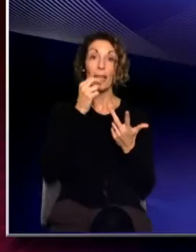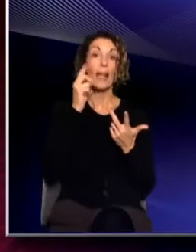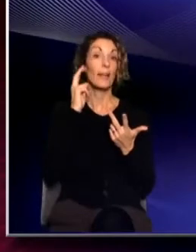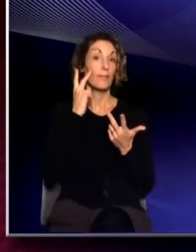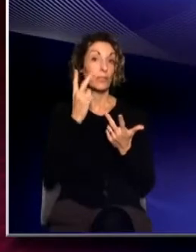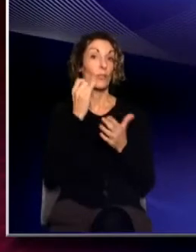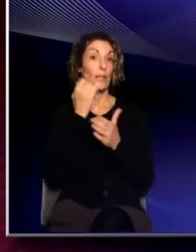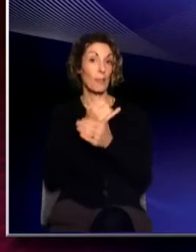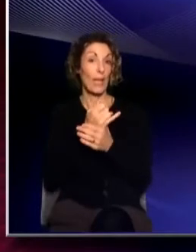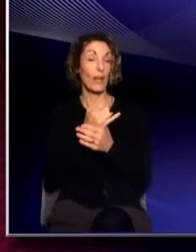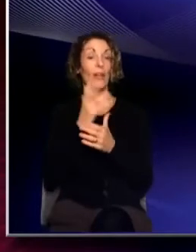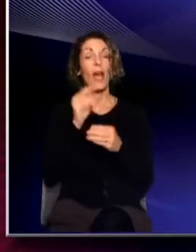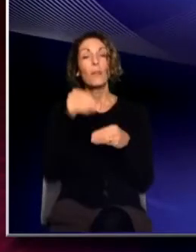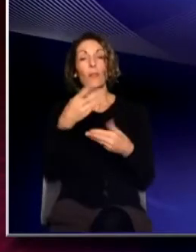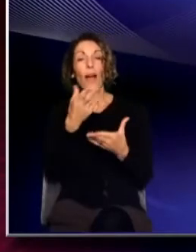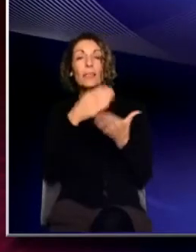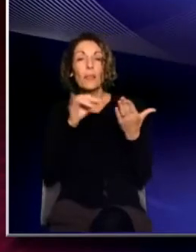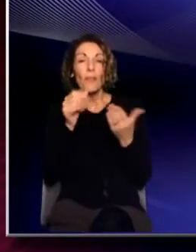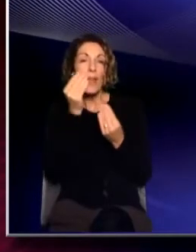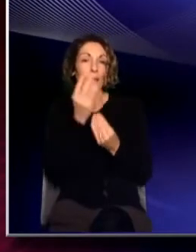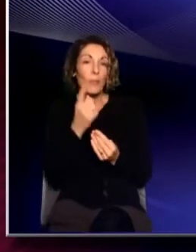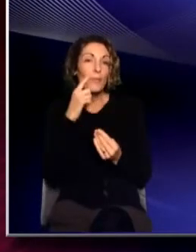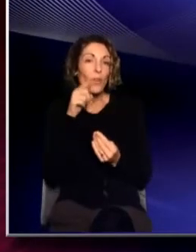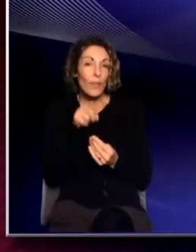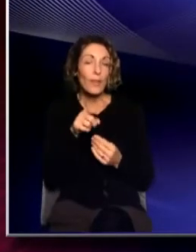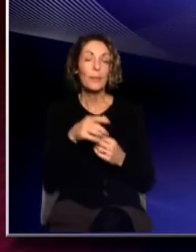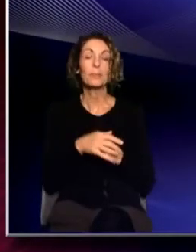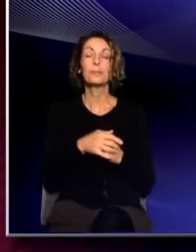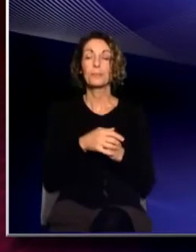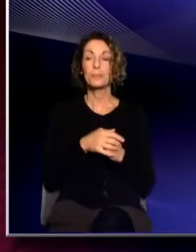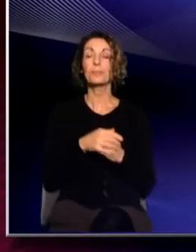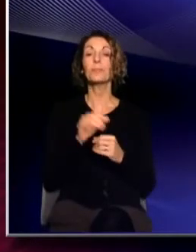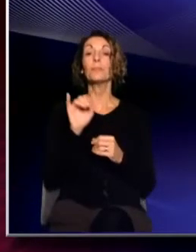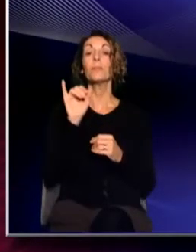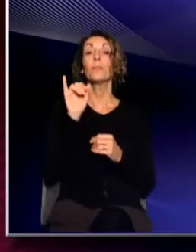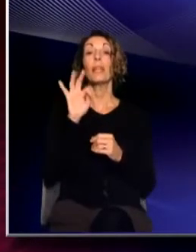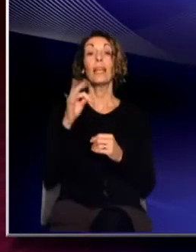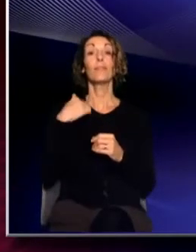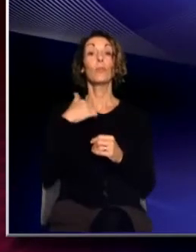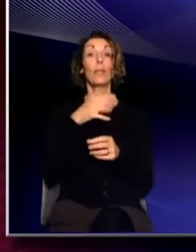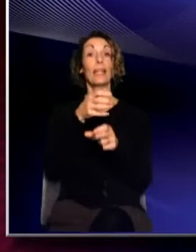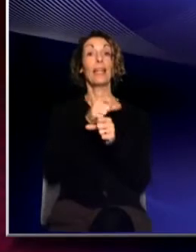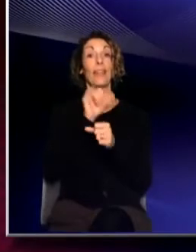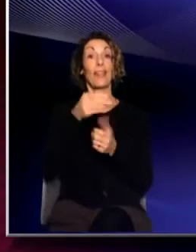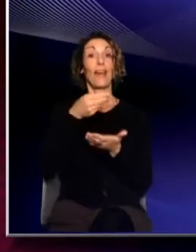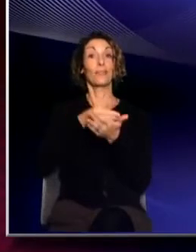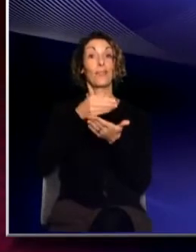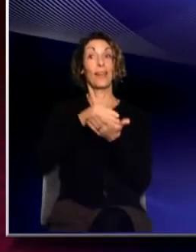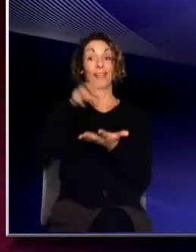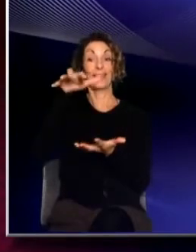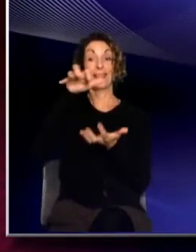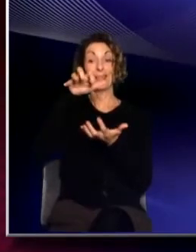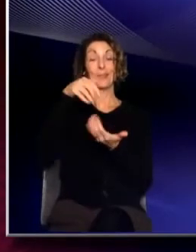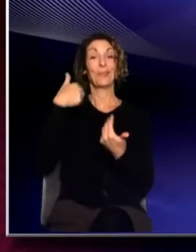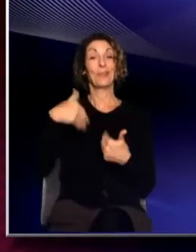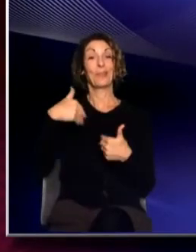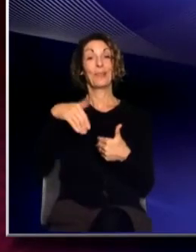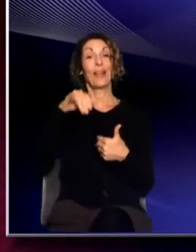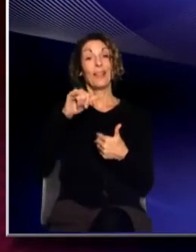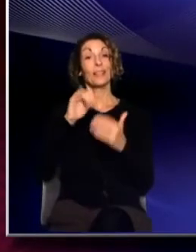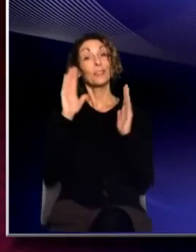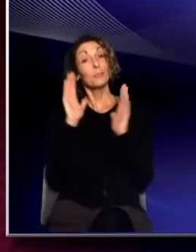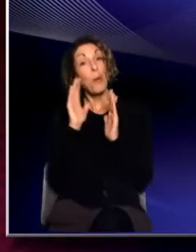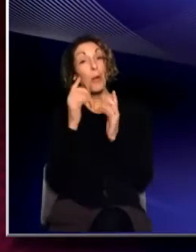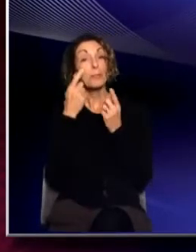some examples of both. So if we get that funding, that's a small